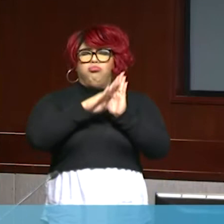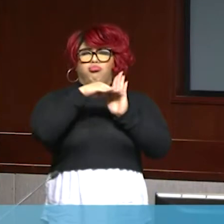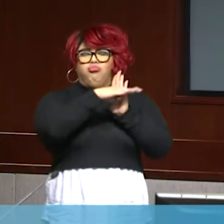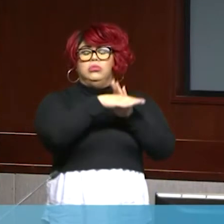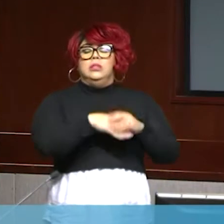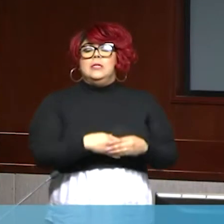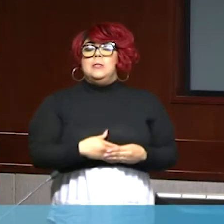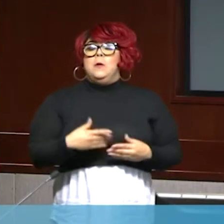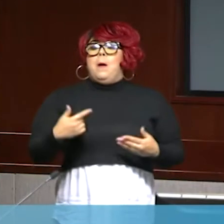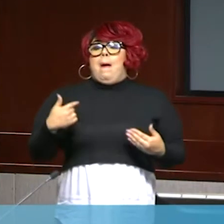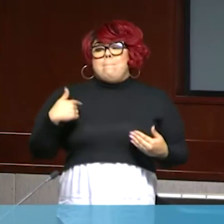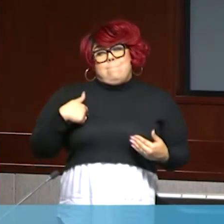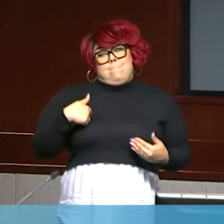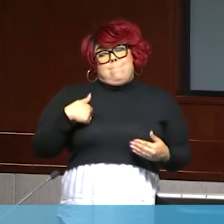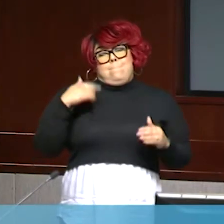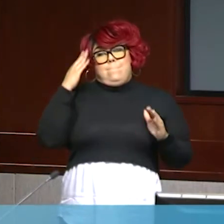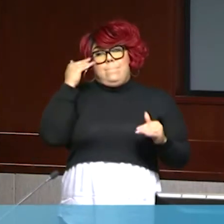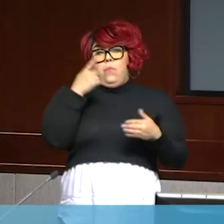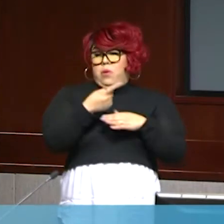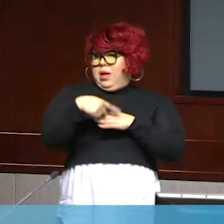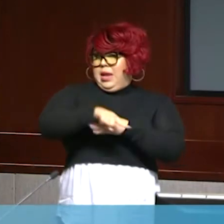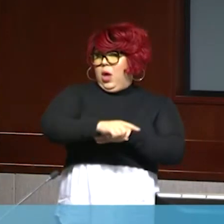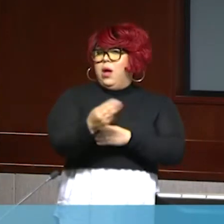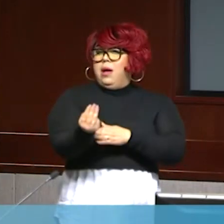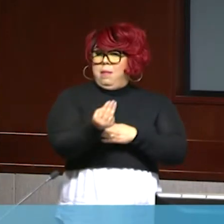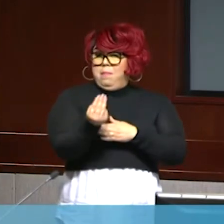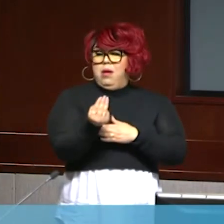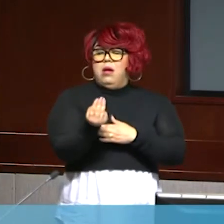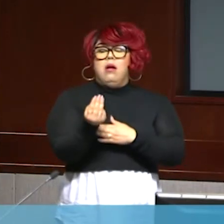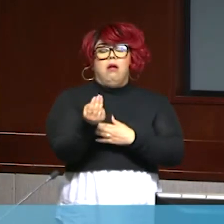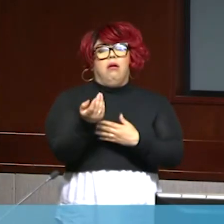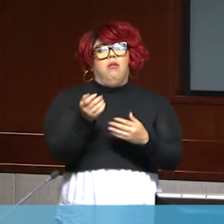next week, hopefully Monday, to bring